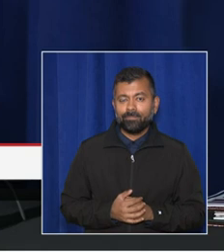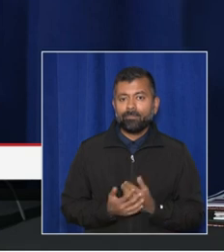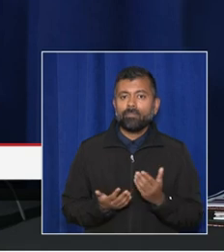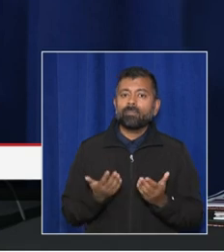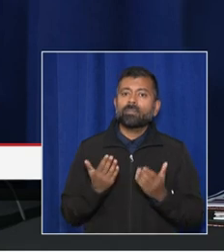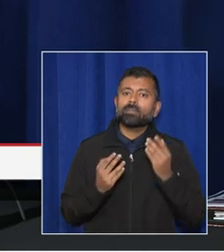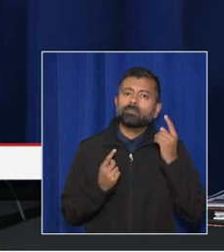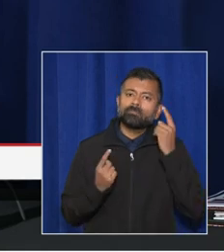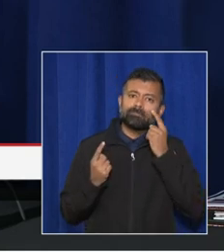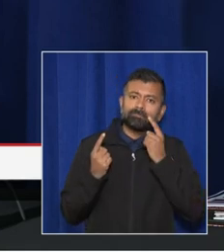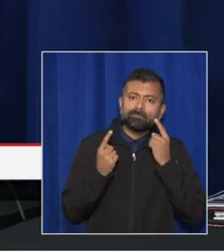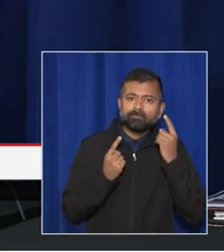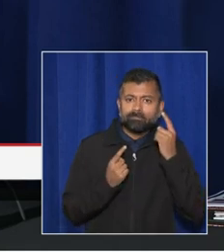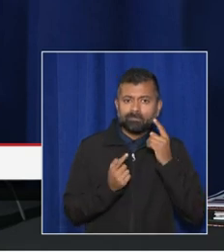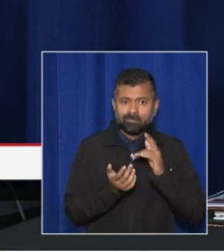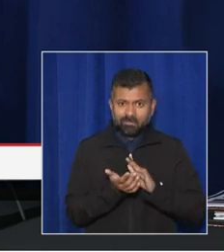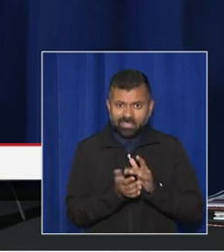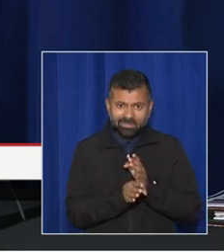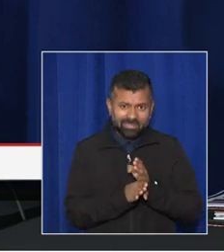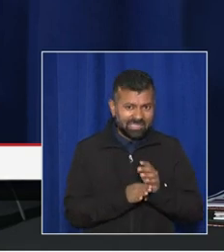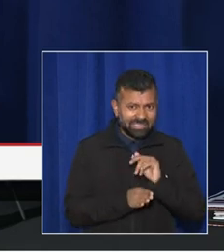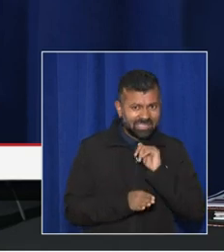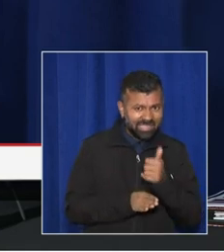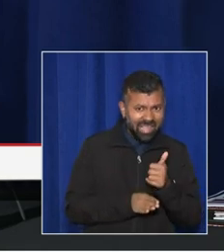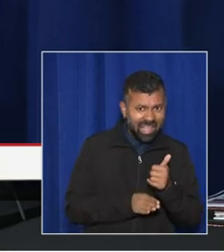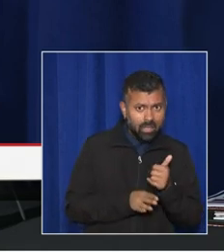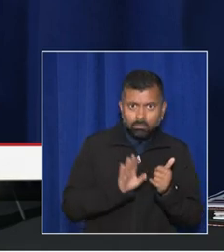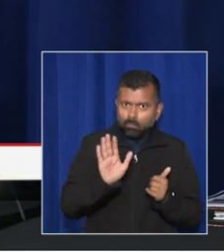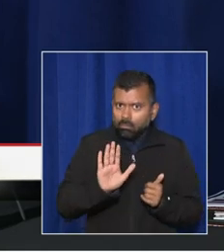it's corporate finance, whether it's administrative,